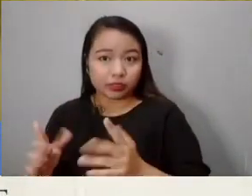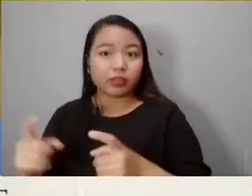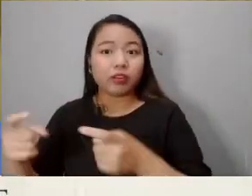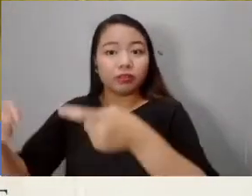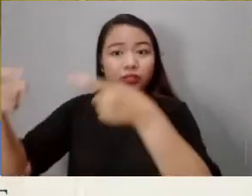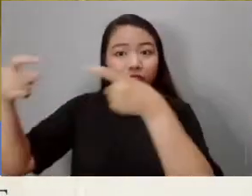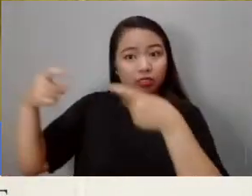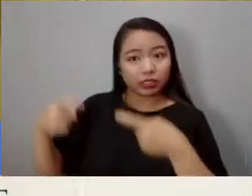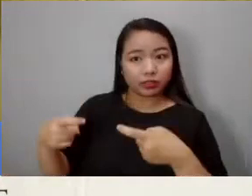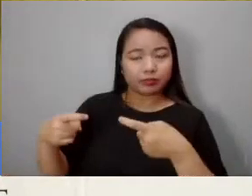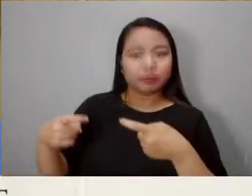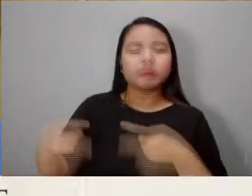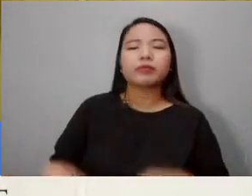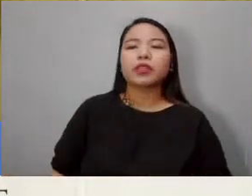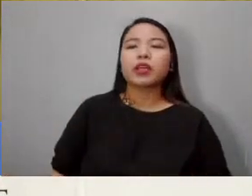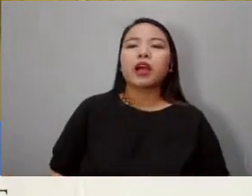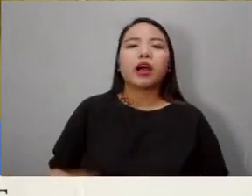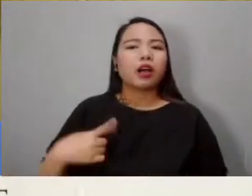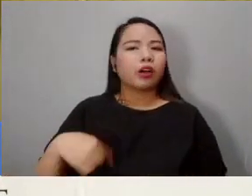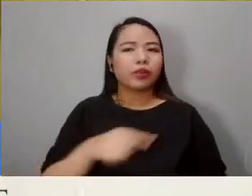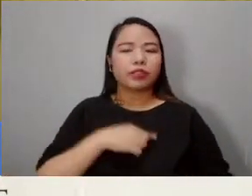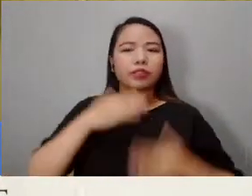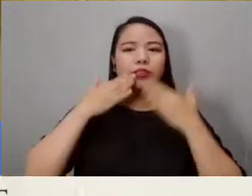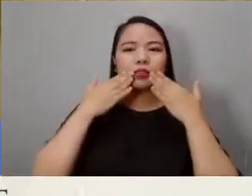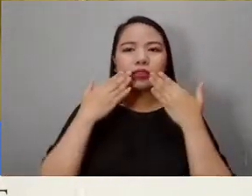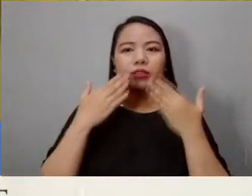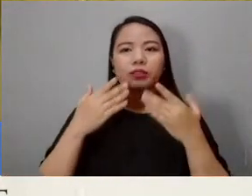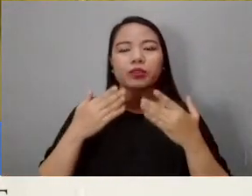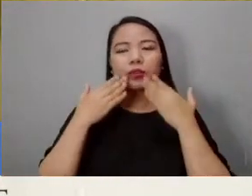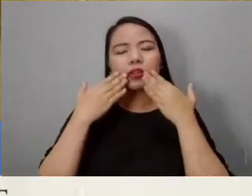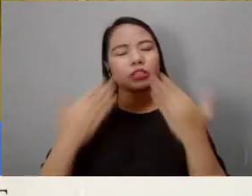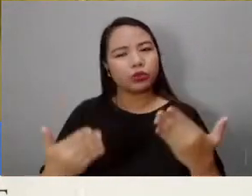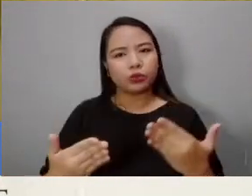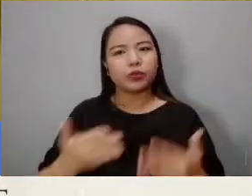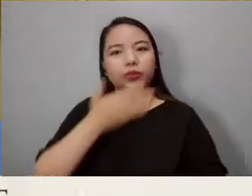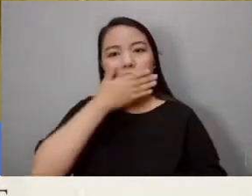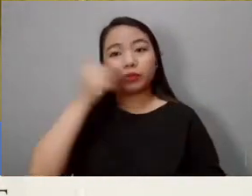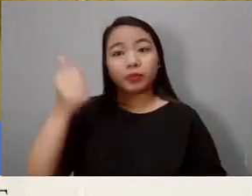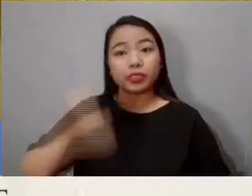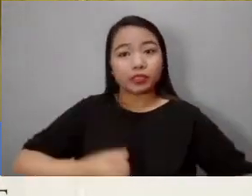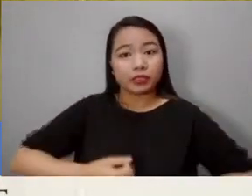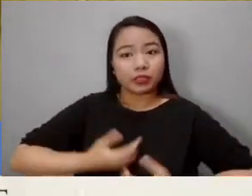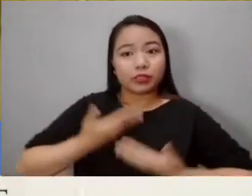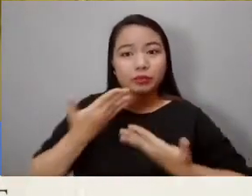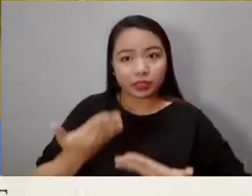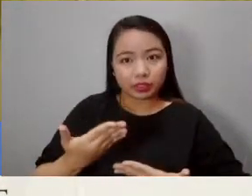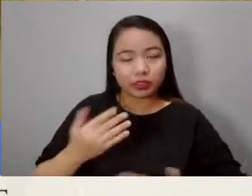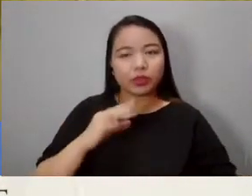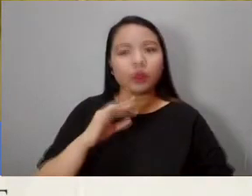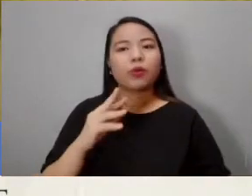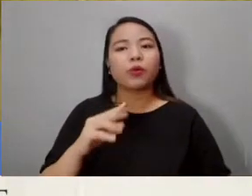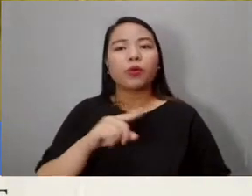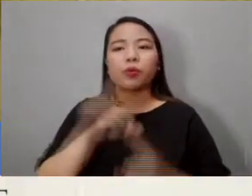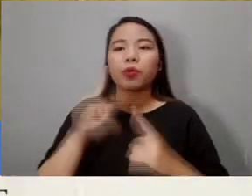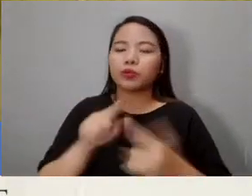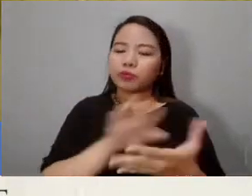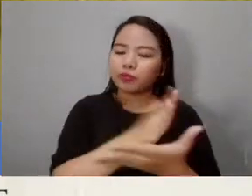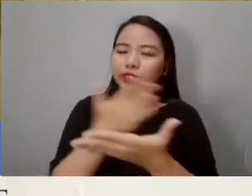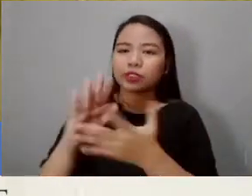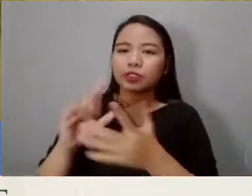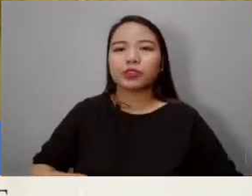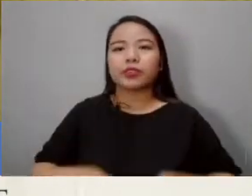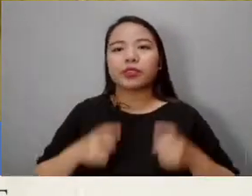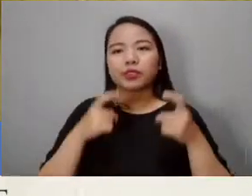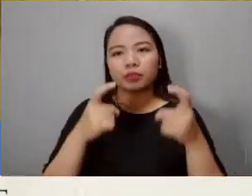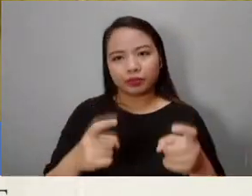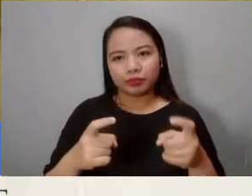Our gratitude is best expressed when we share the gift. Hence,